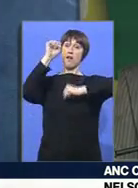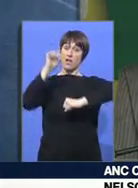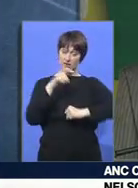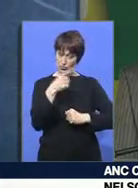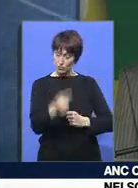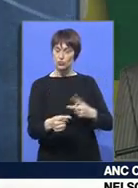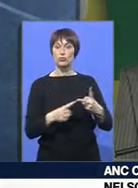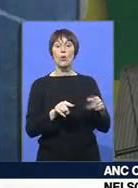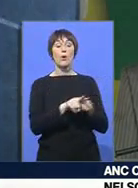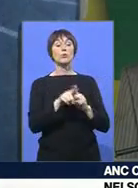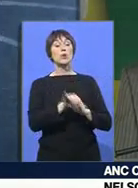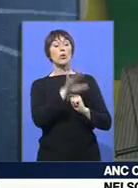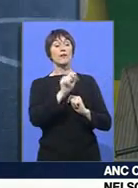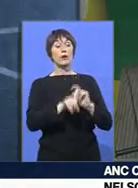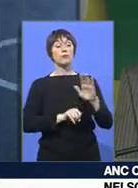illegally.